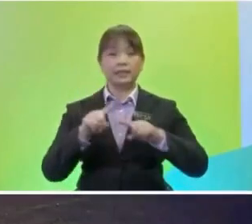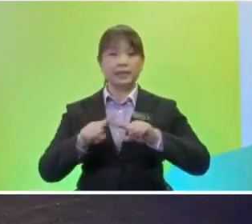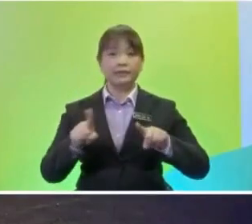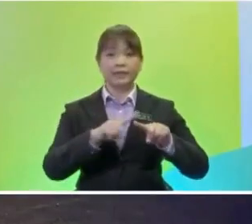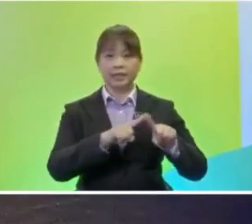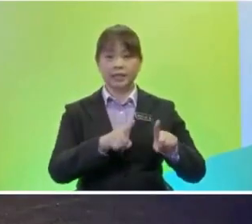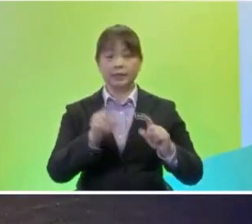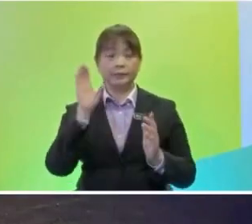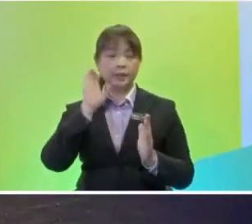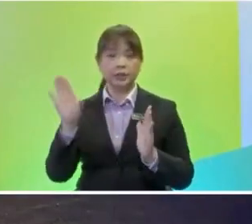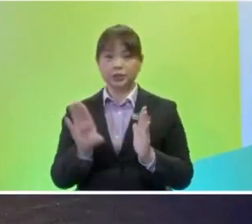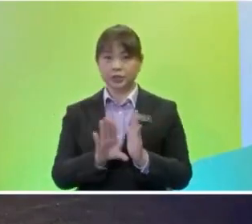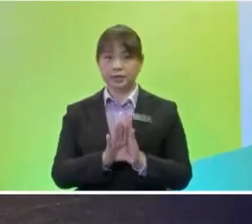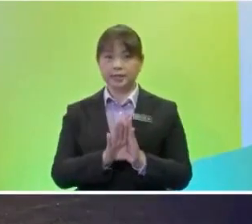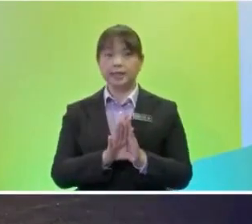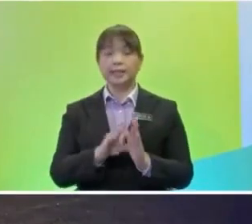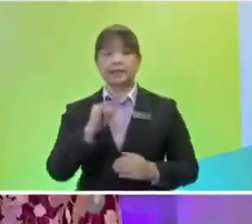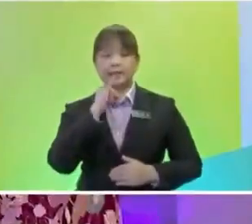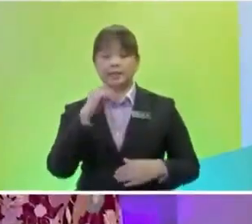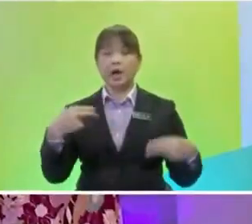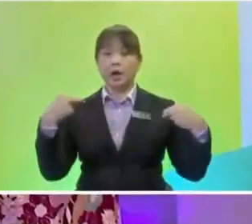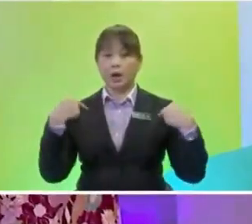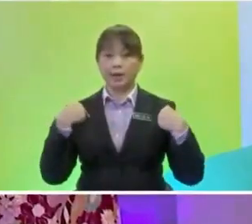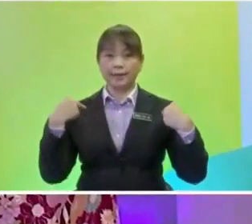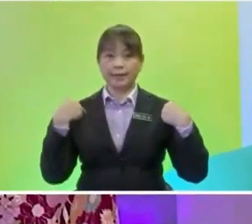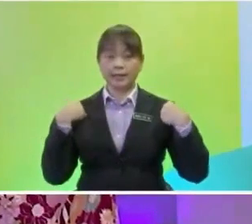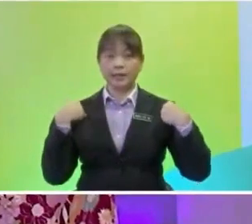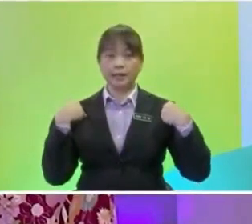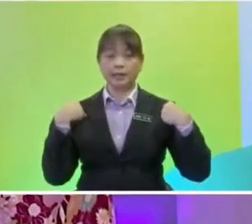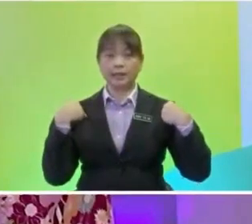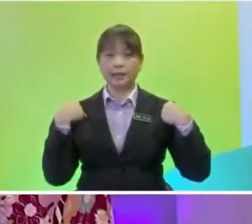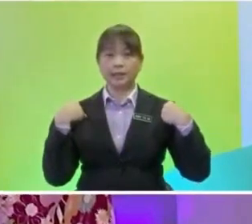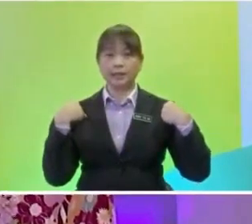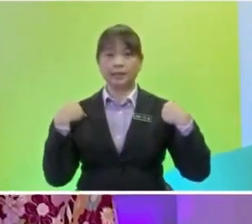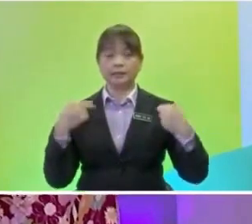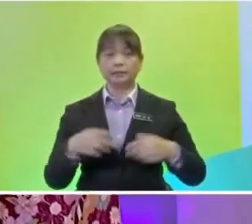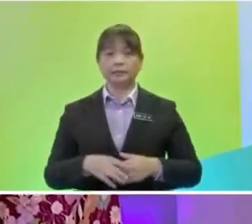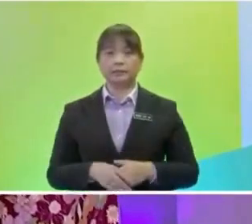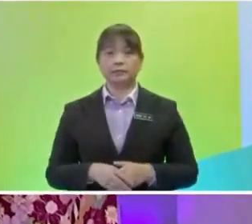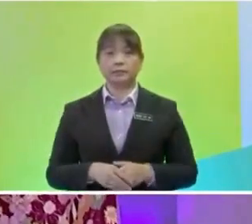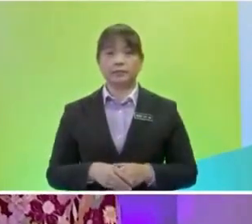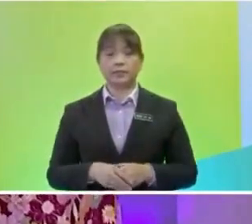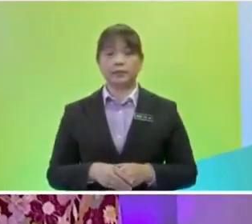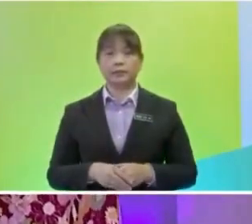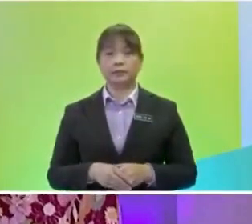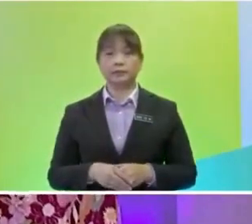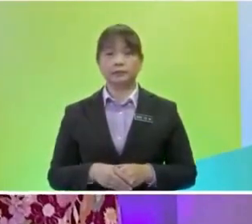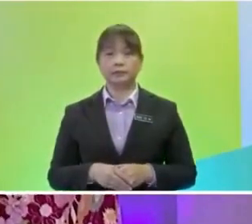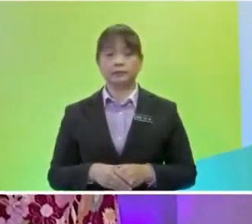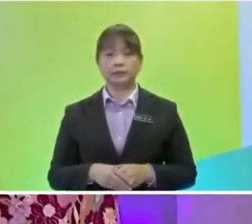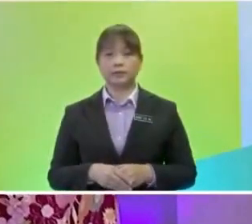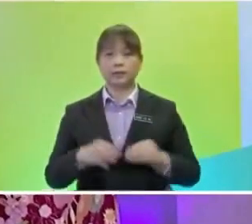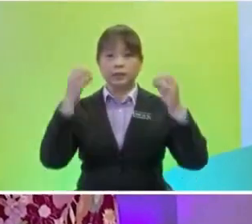Okay, it's a holiday experience that I went when I went to Kiruna, Sweden. Okay, so I've given